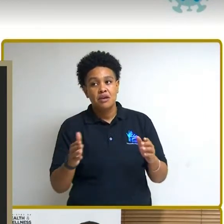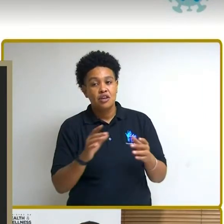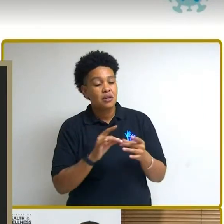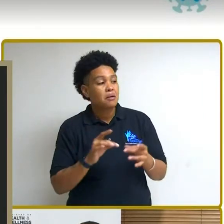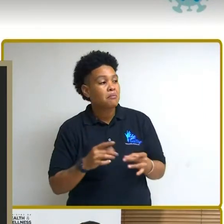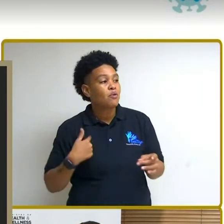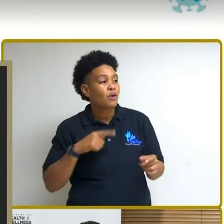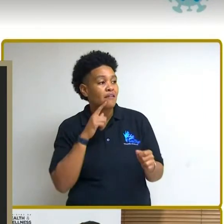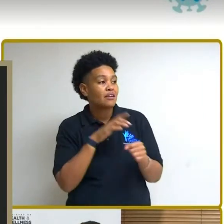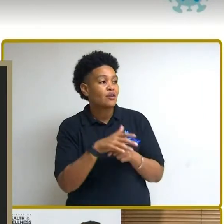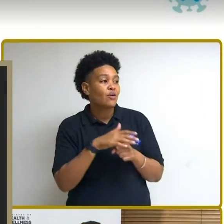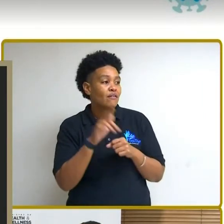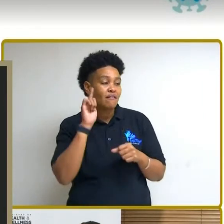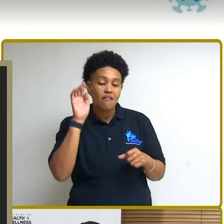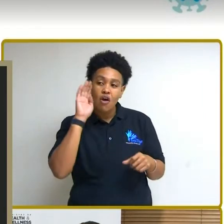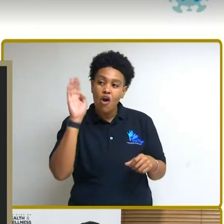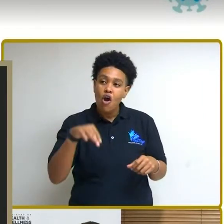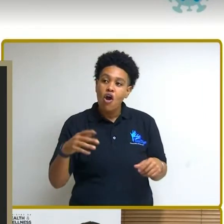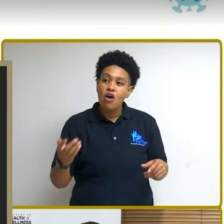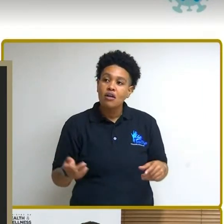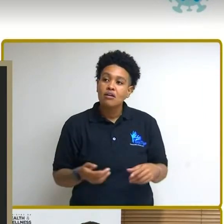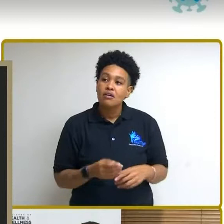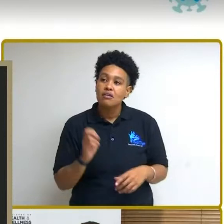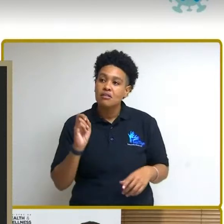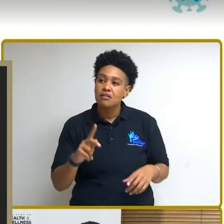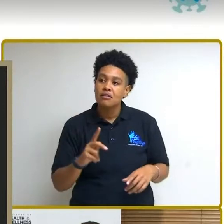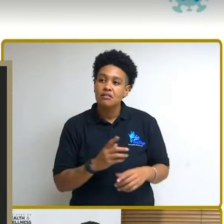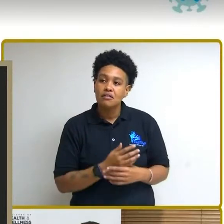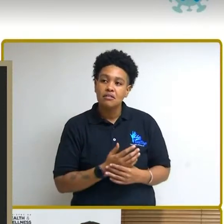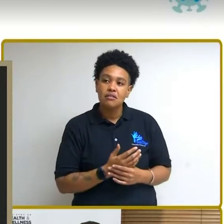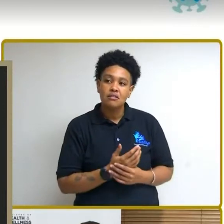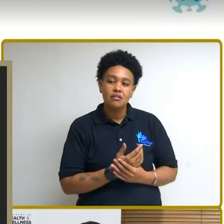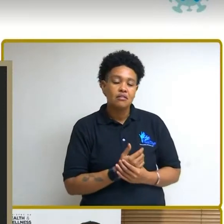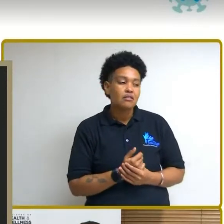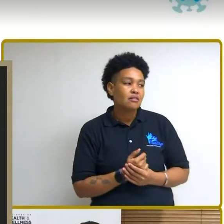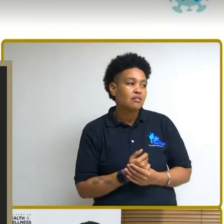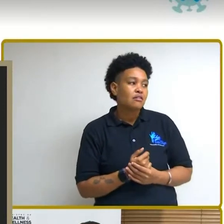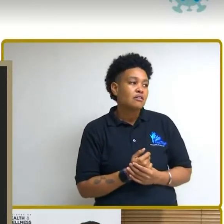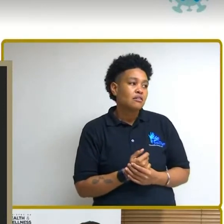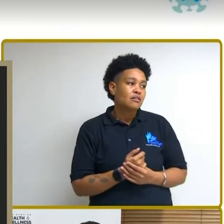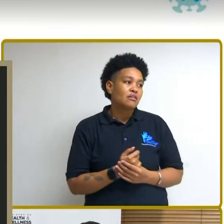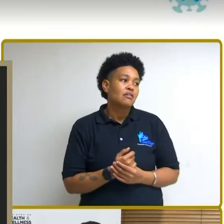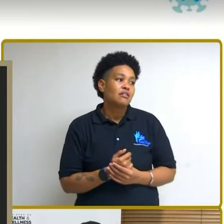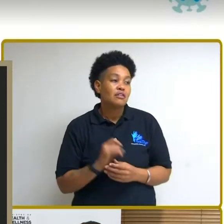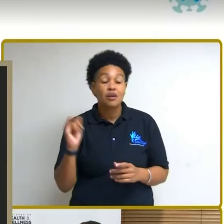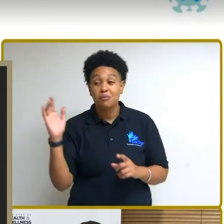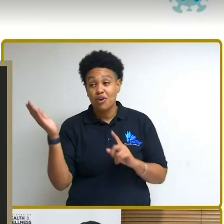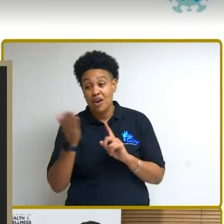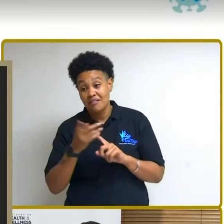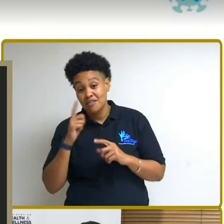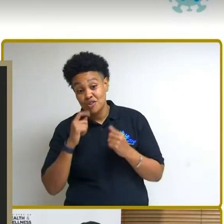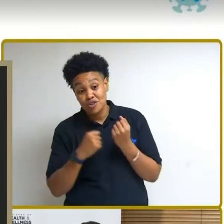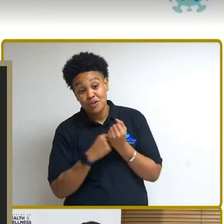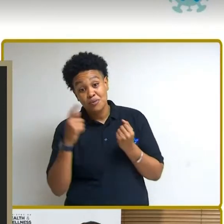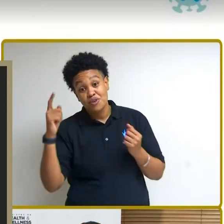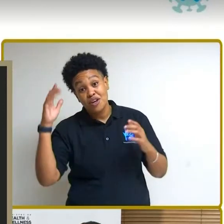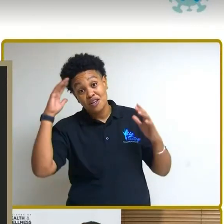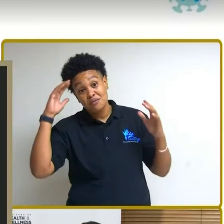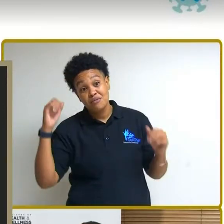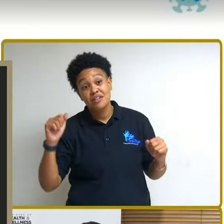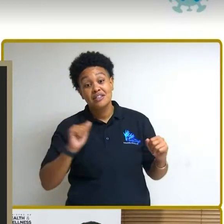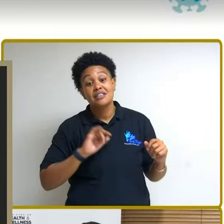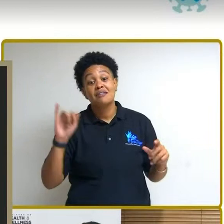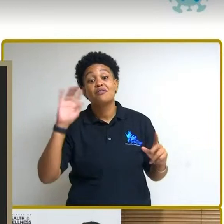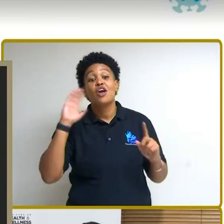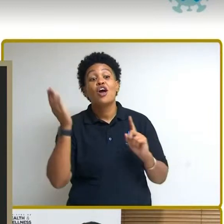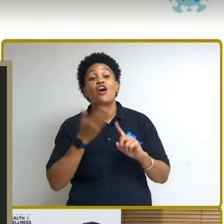have enough for all of them. Okay. So you just as though you convince them to support you as president, I'd like